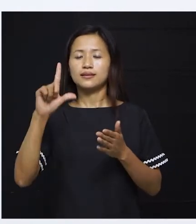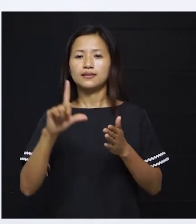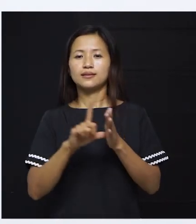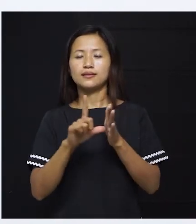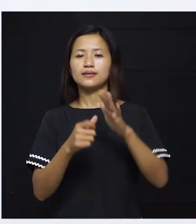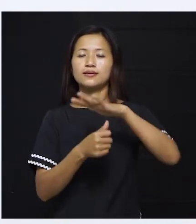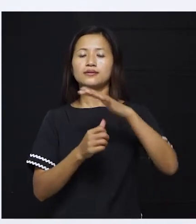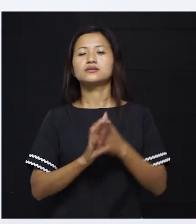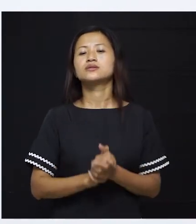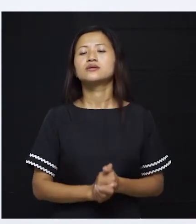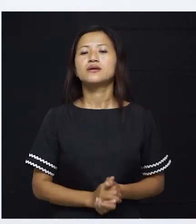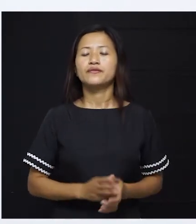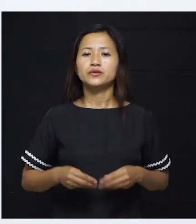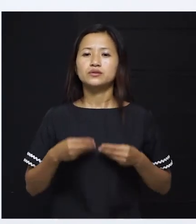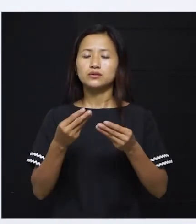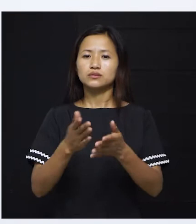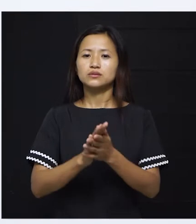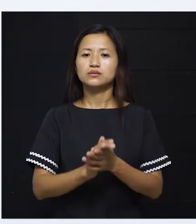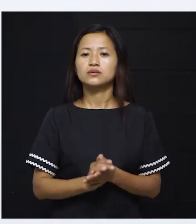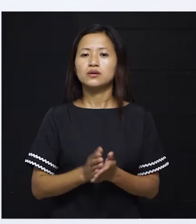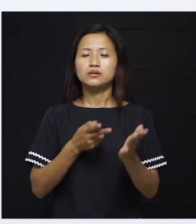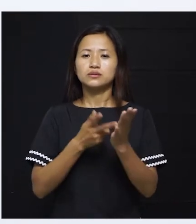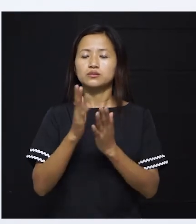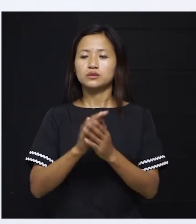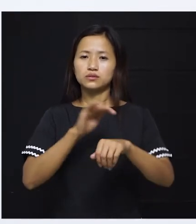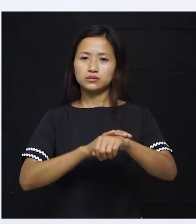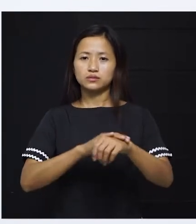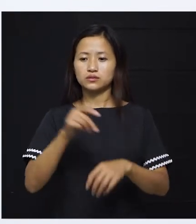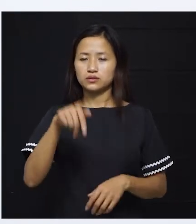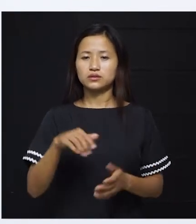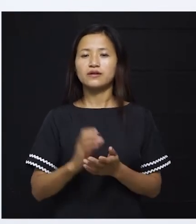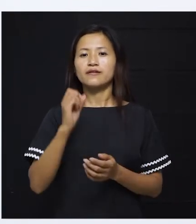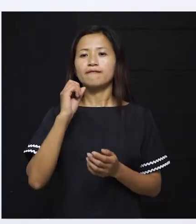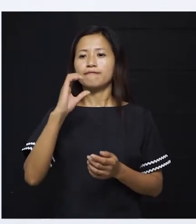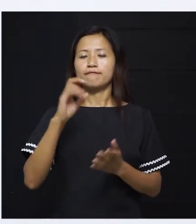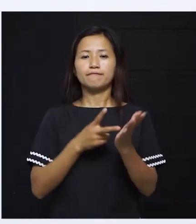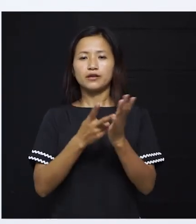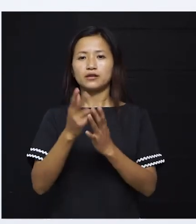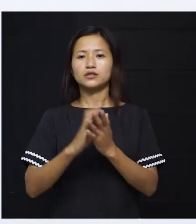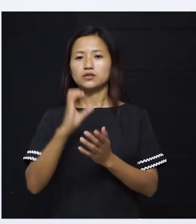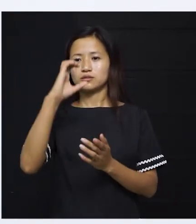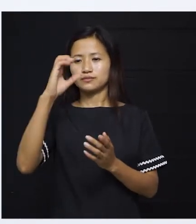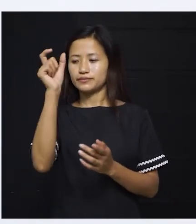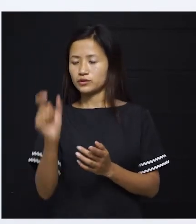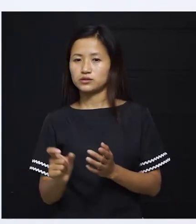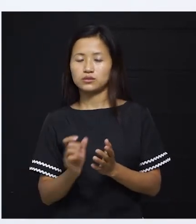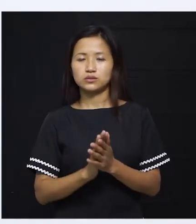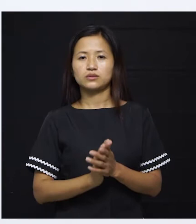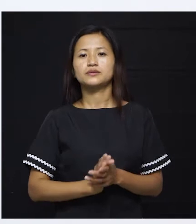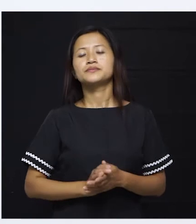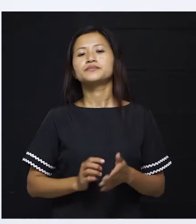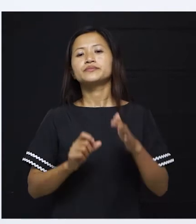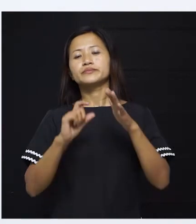and the villagers used to depend on this village council for their requirements, as well